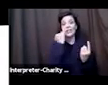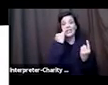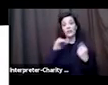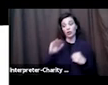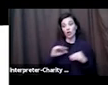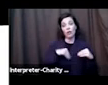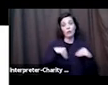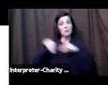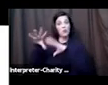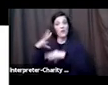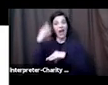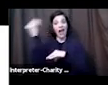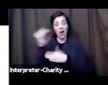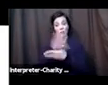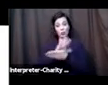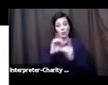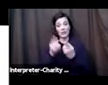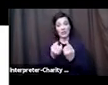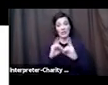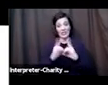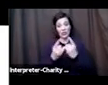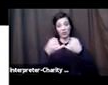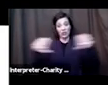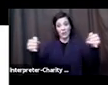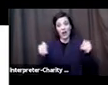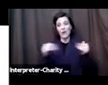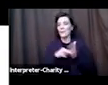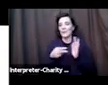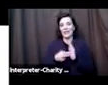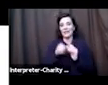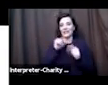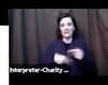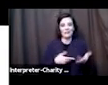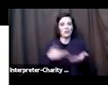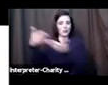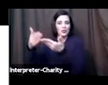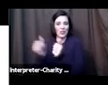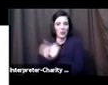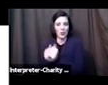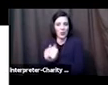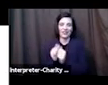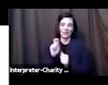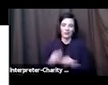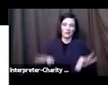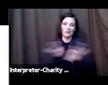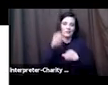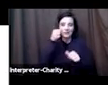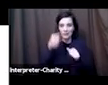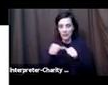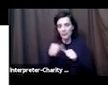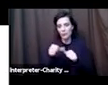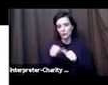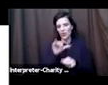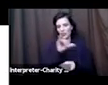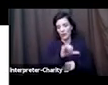district, then they no longer have their device. So that's just something to consider and keep in mind